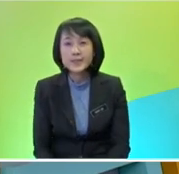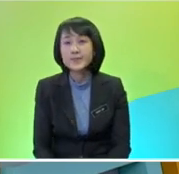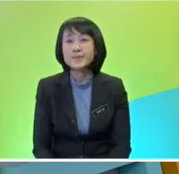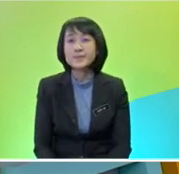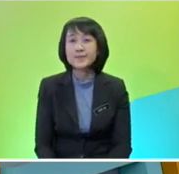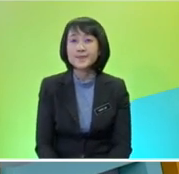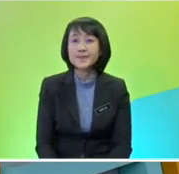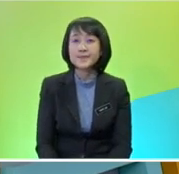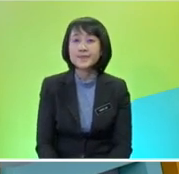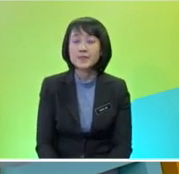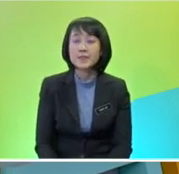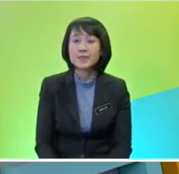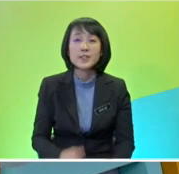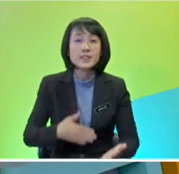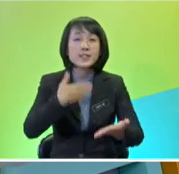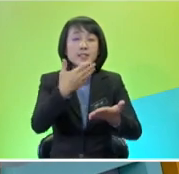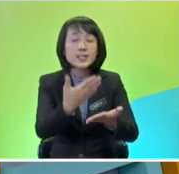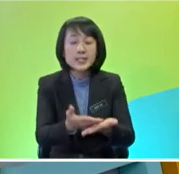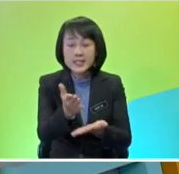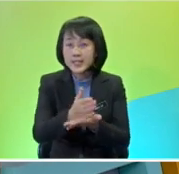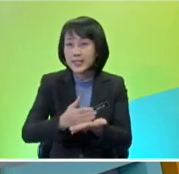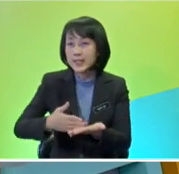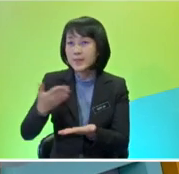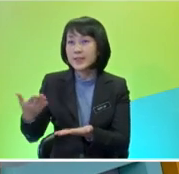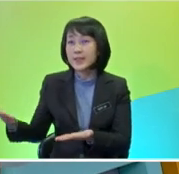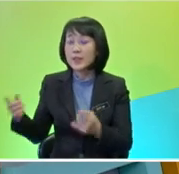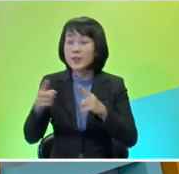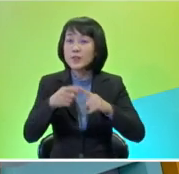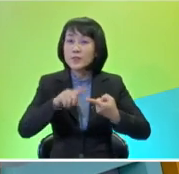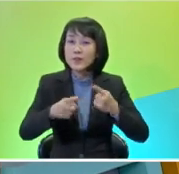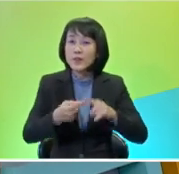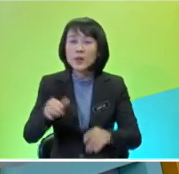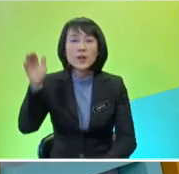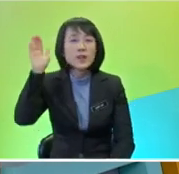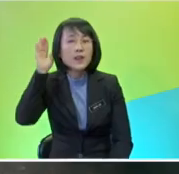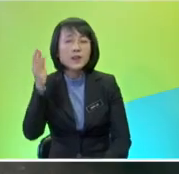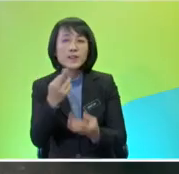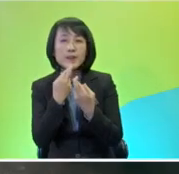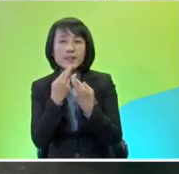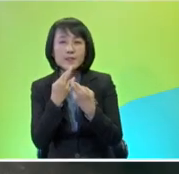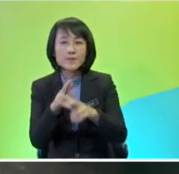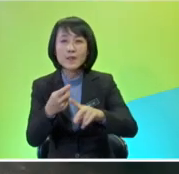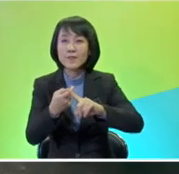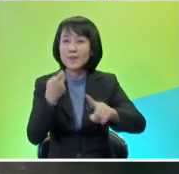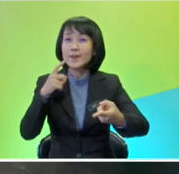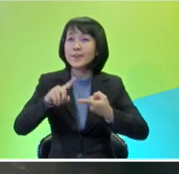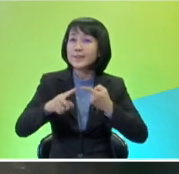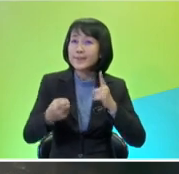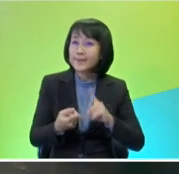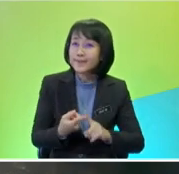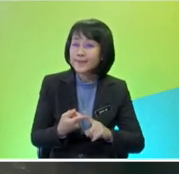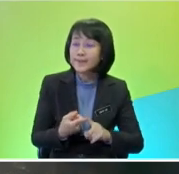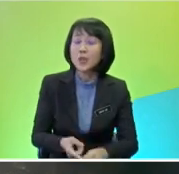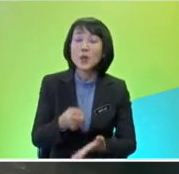or suggesting something to their friends. Okay. And we want to hear the response from their friends. So what are the